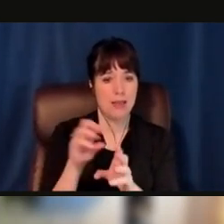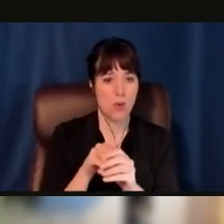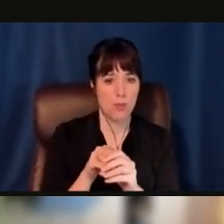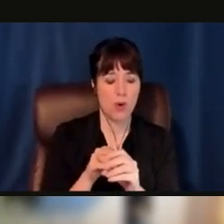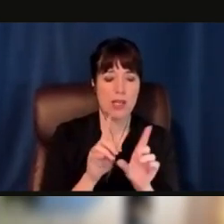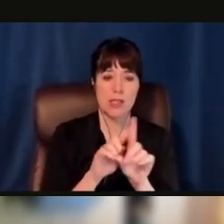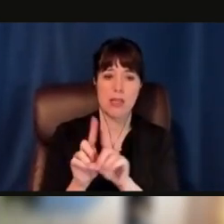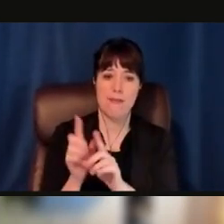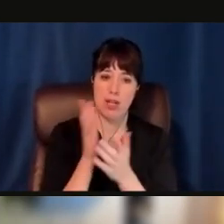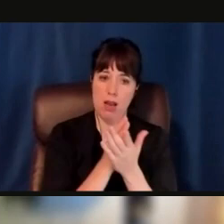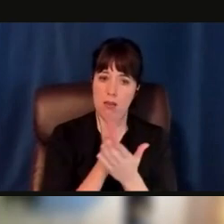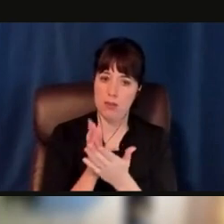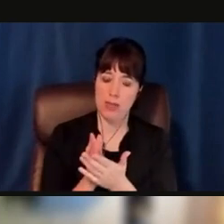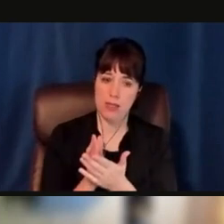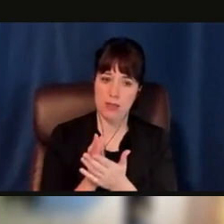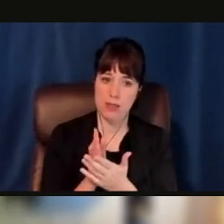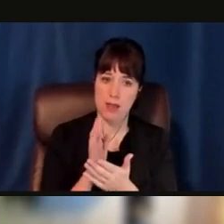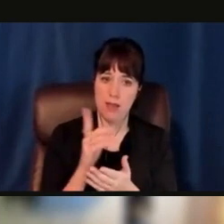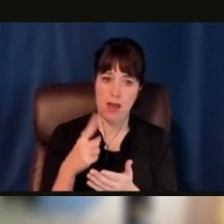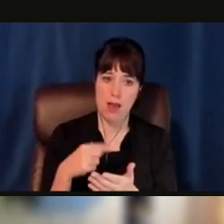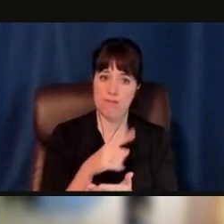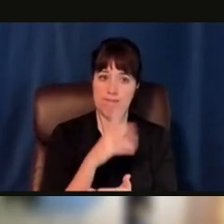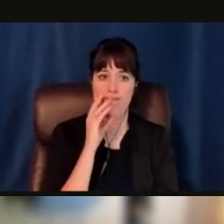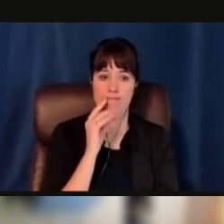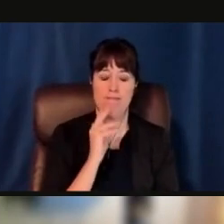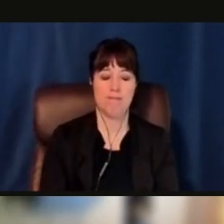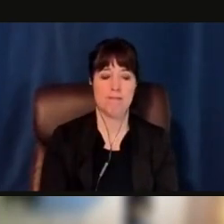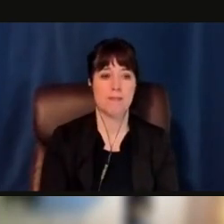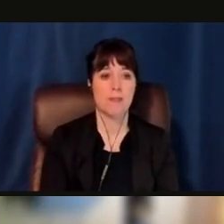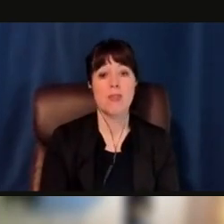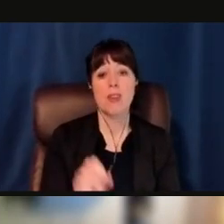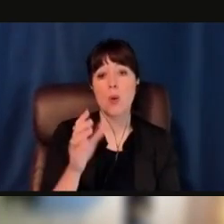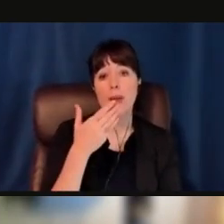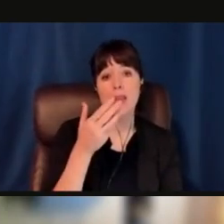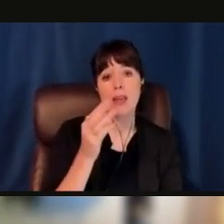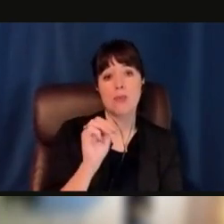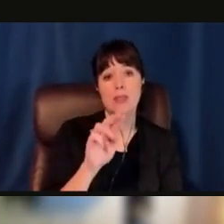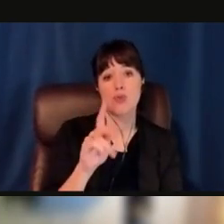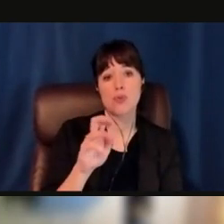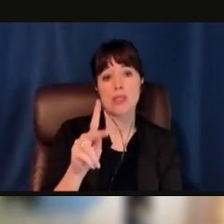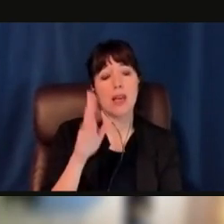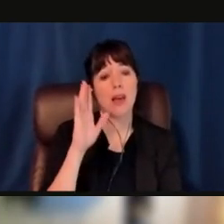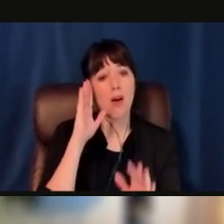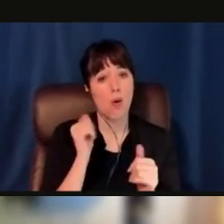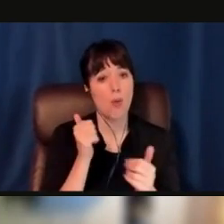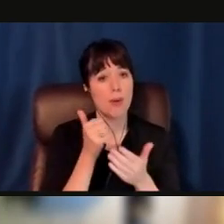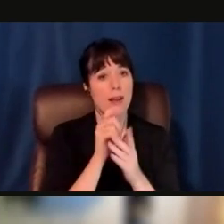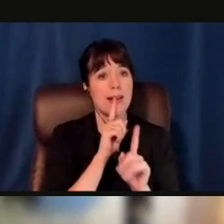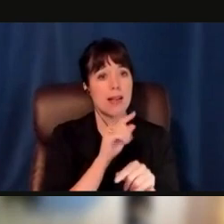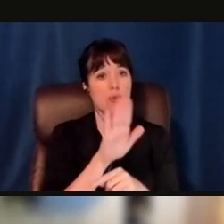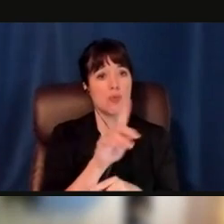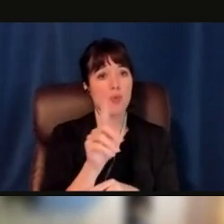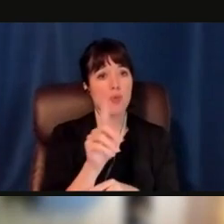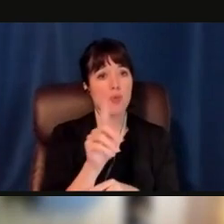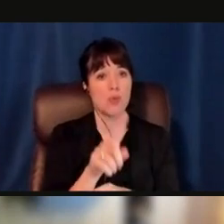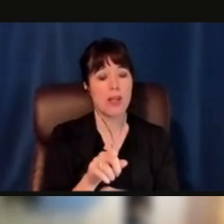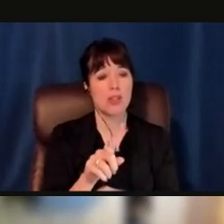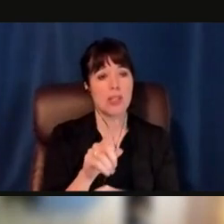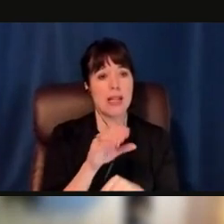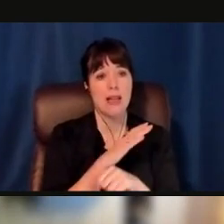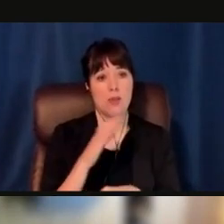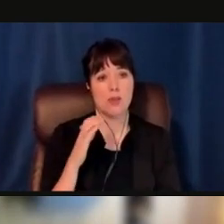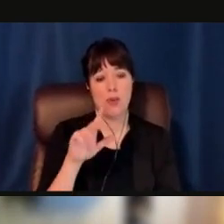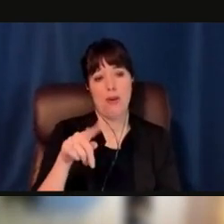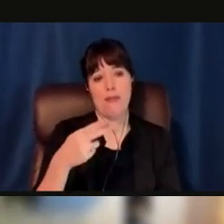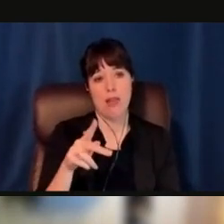different elements that are upon us. Thank you, Mr. Zink. And I hope that answered your question, Councilor Phillips. And I just wanted to thank staff for